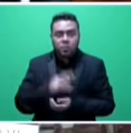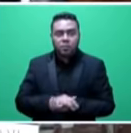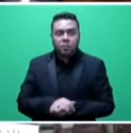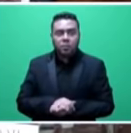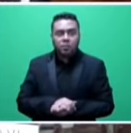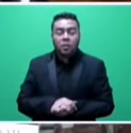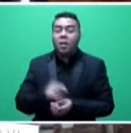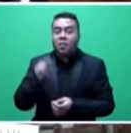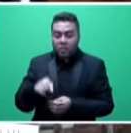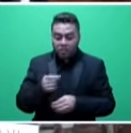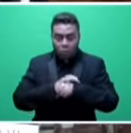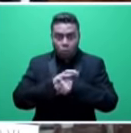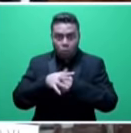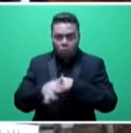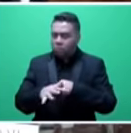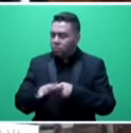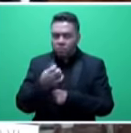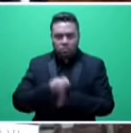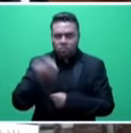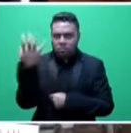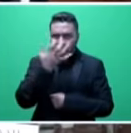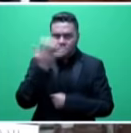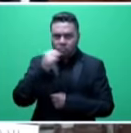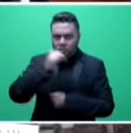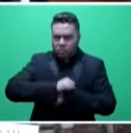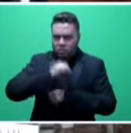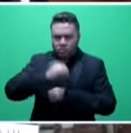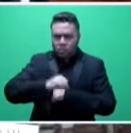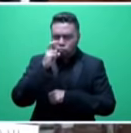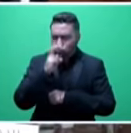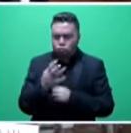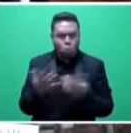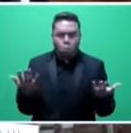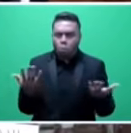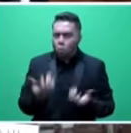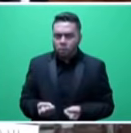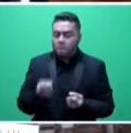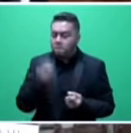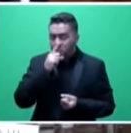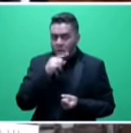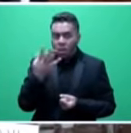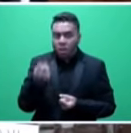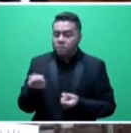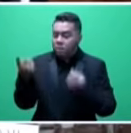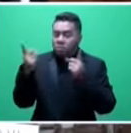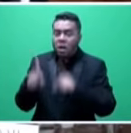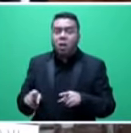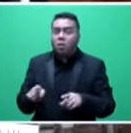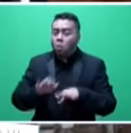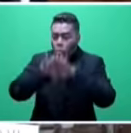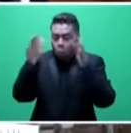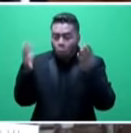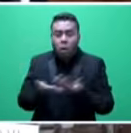Order. this pandemic is far more serious than we currently face here in Fiji. People are dying all over the world